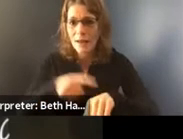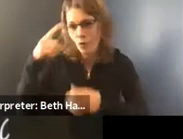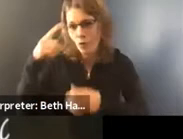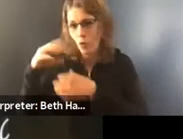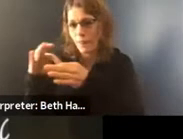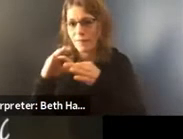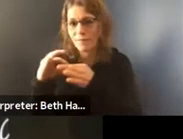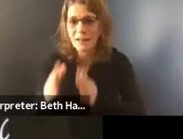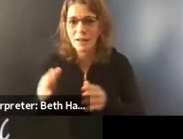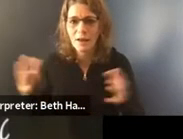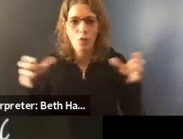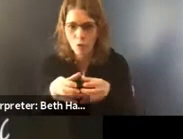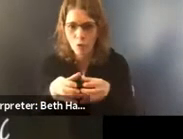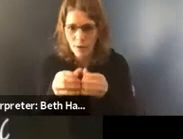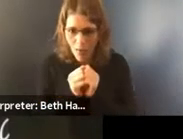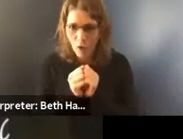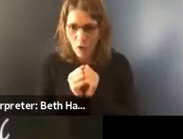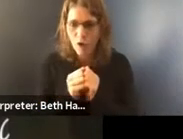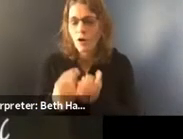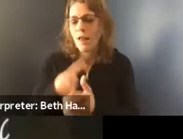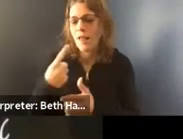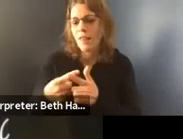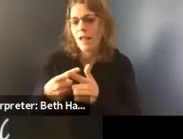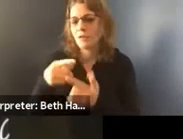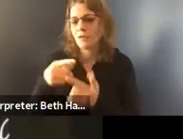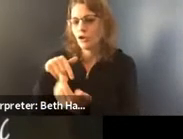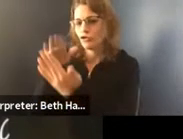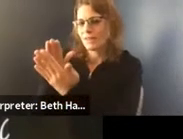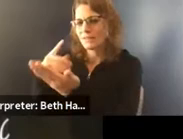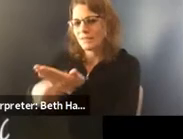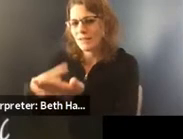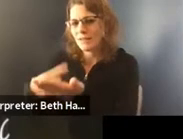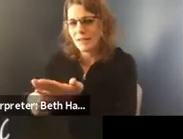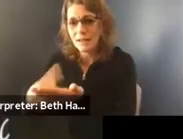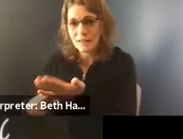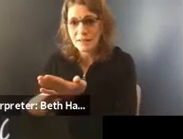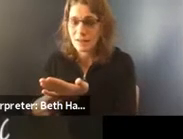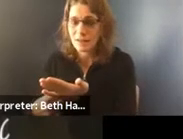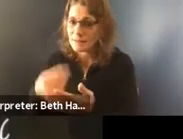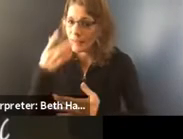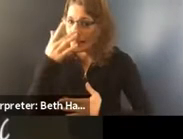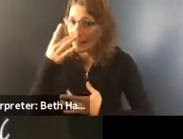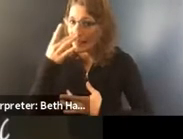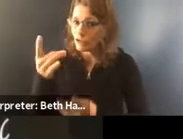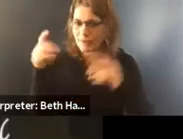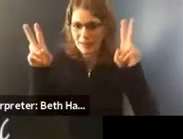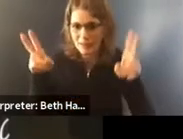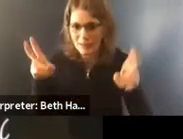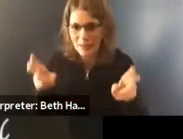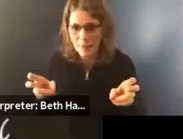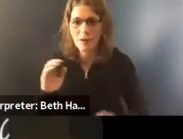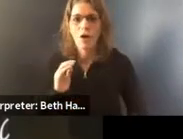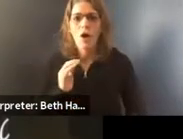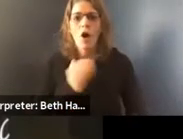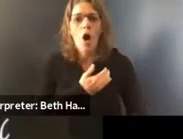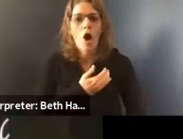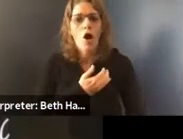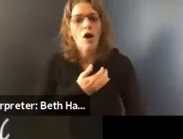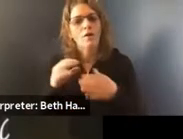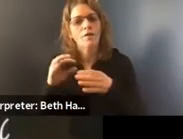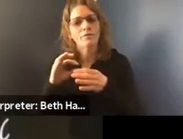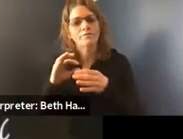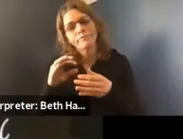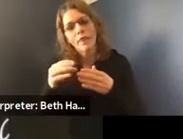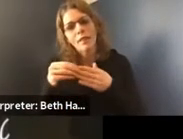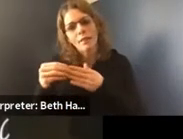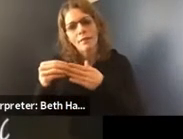very interesting topics that our very own Kim Sherman is, preparing and brewing as we speak. So we are very